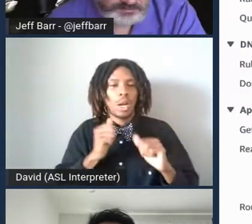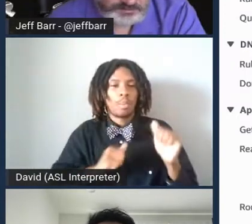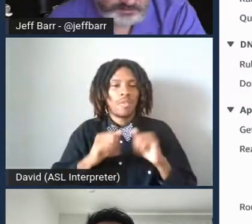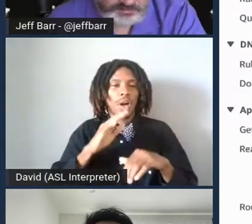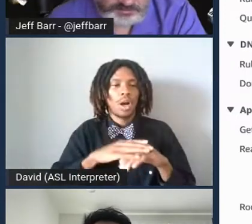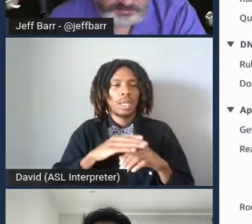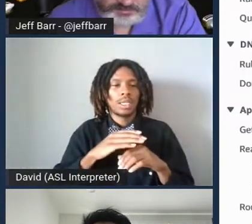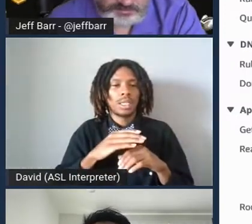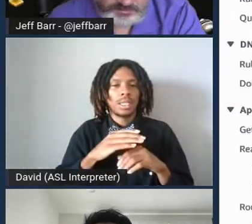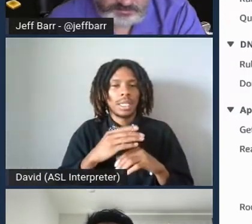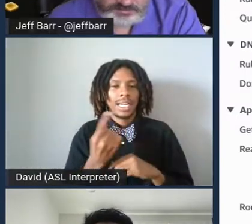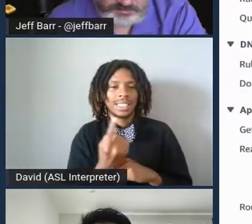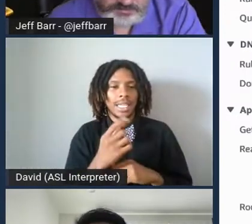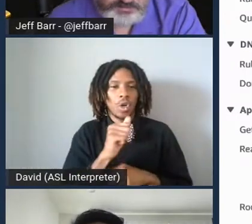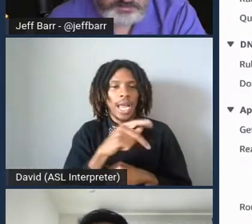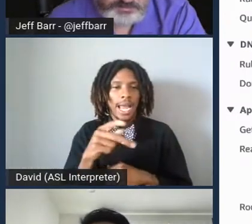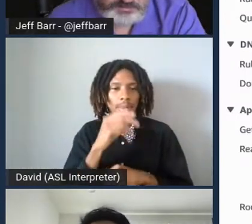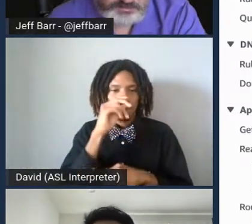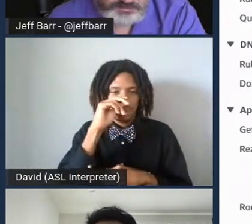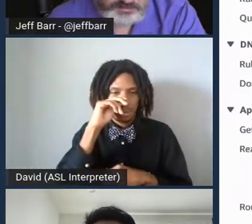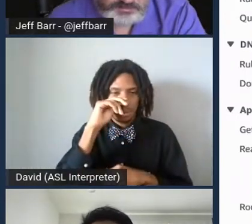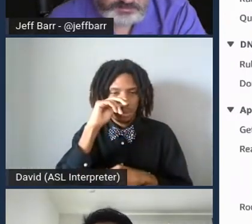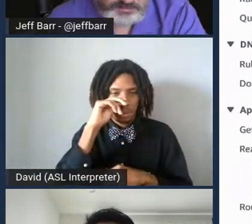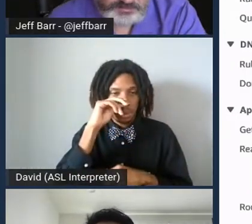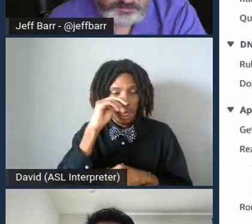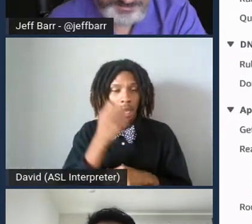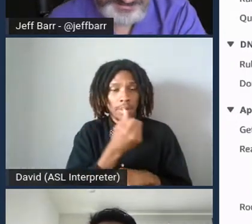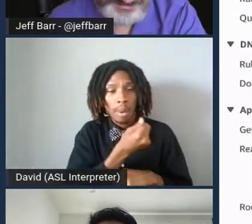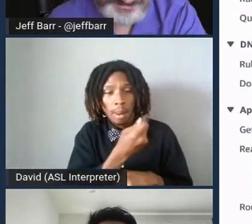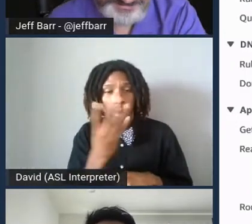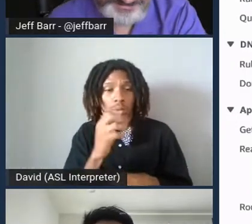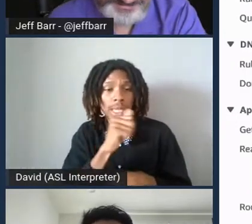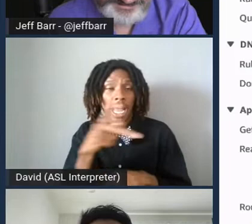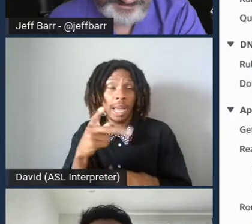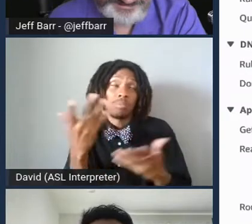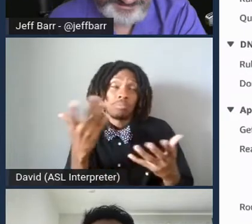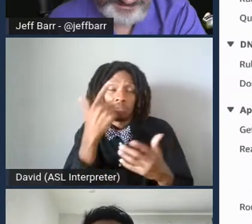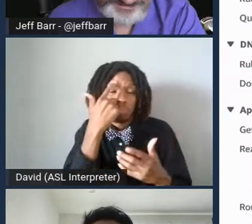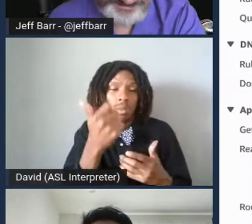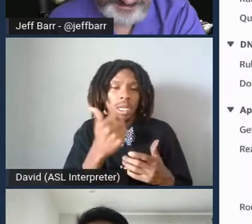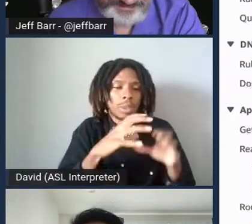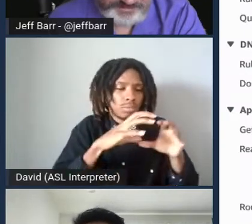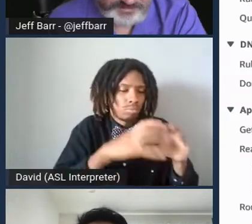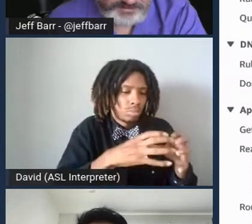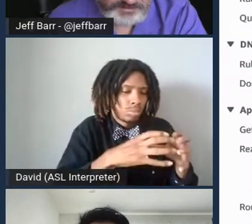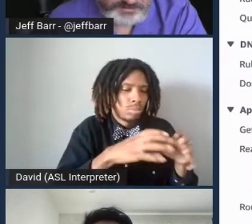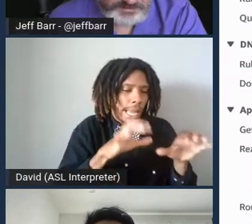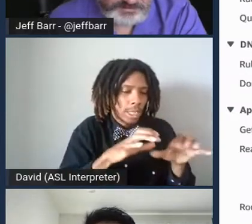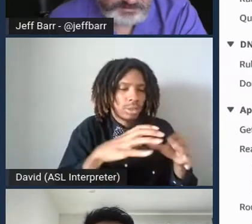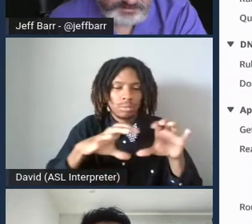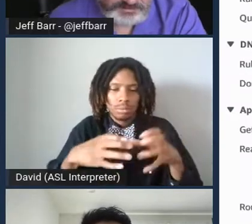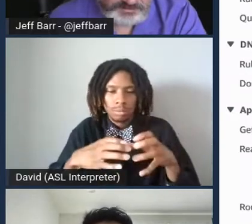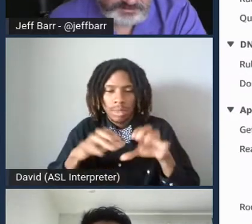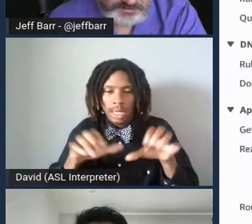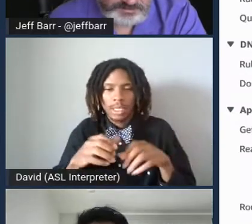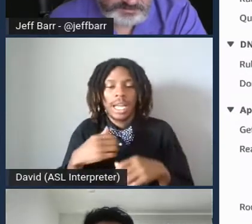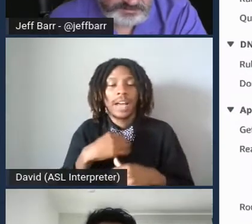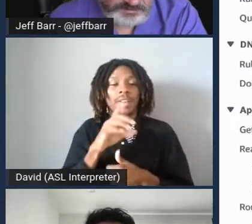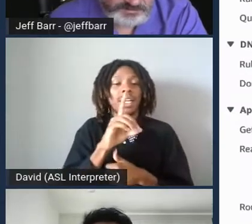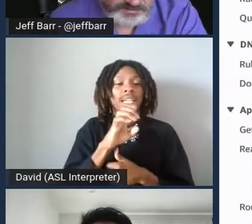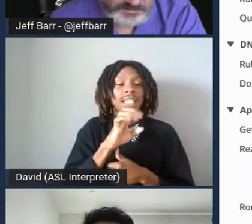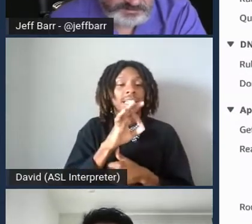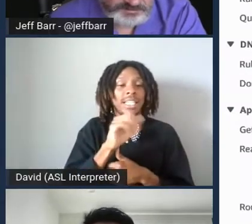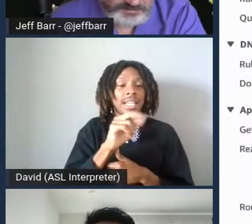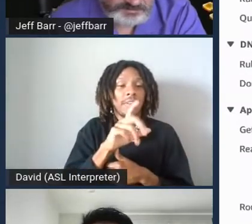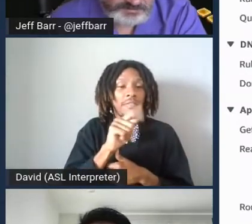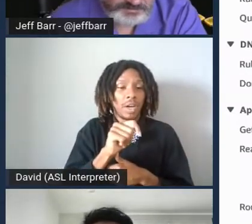single application or multiple applications, if you want to define it that way. for every cluster, we have a default control panel that you can